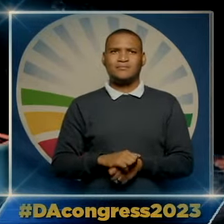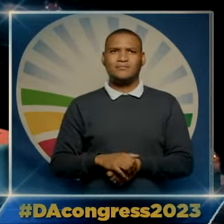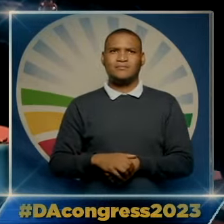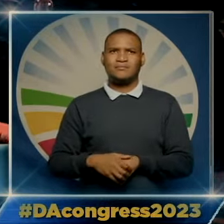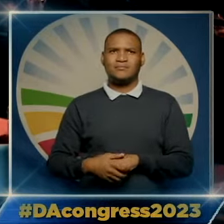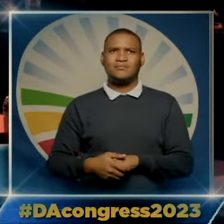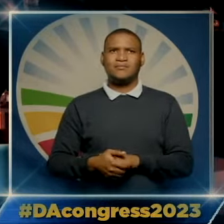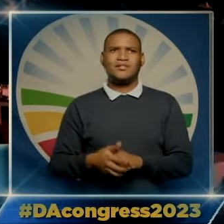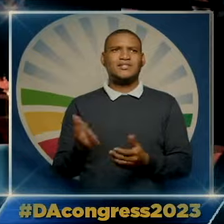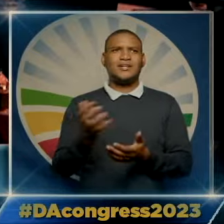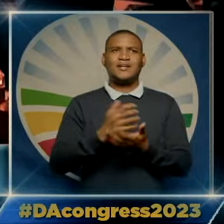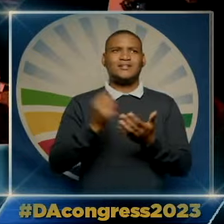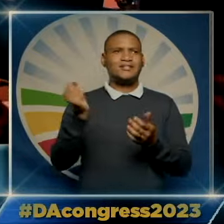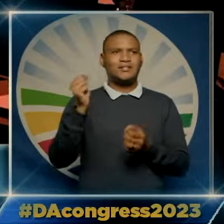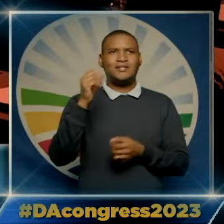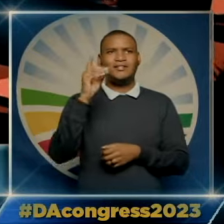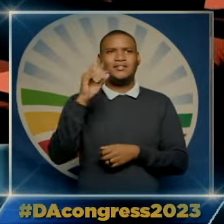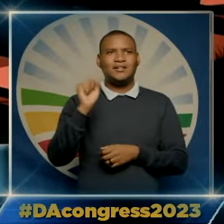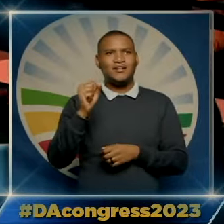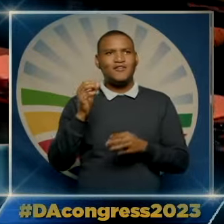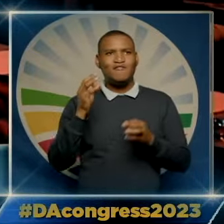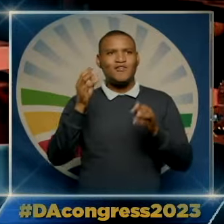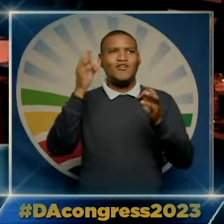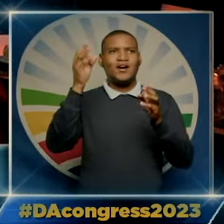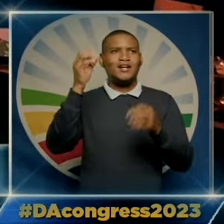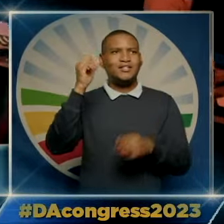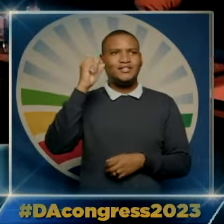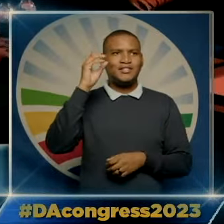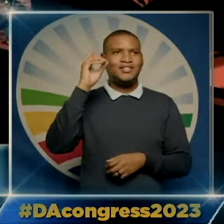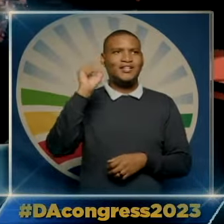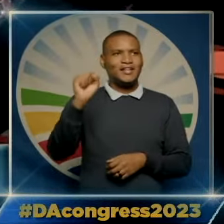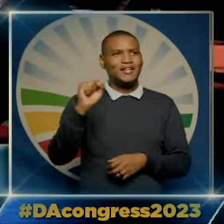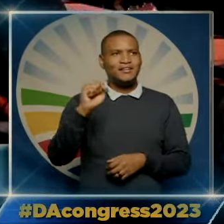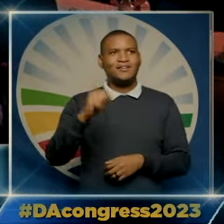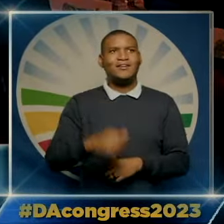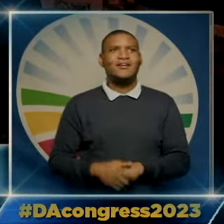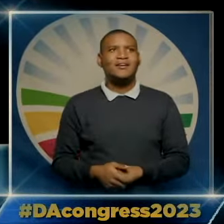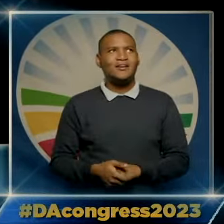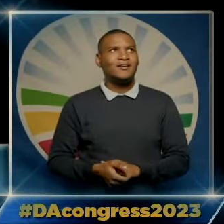DA, ta, ta. Forward, DA, forward.